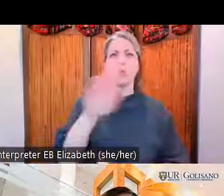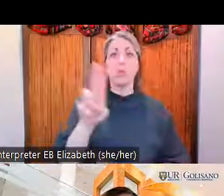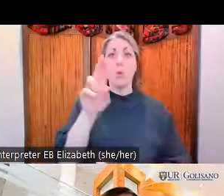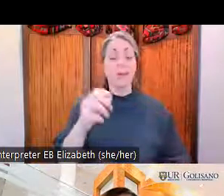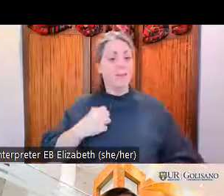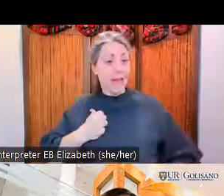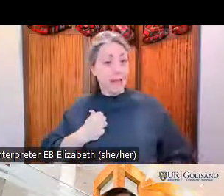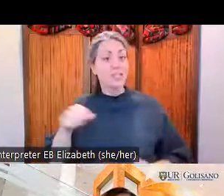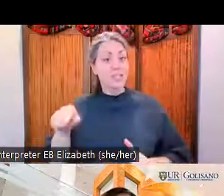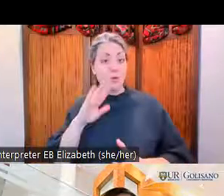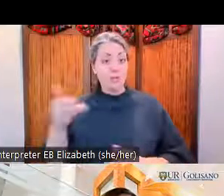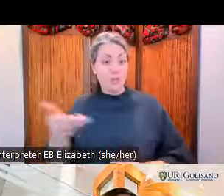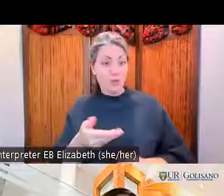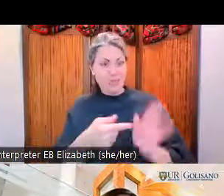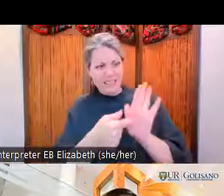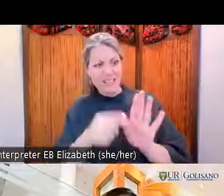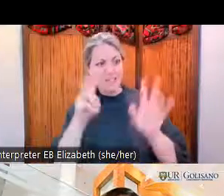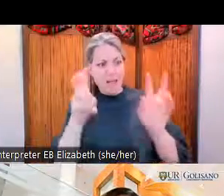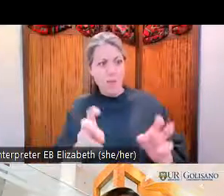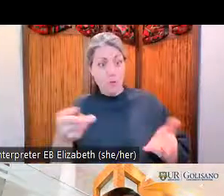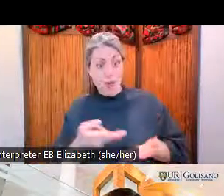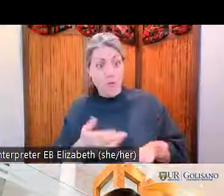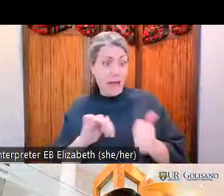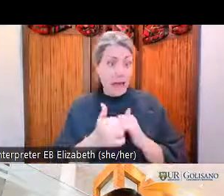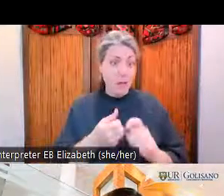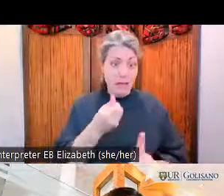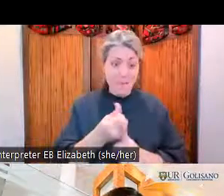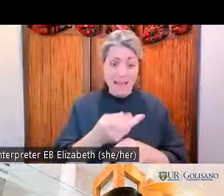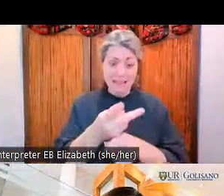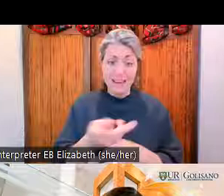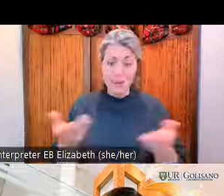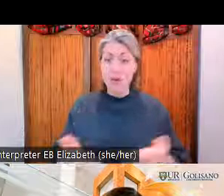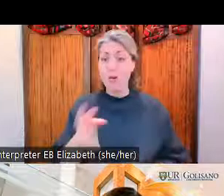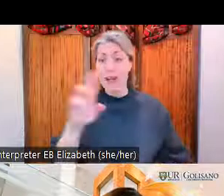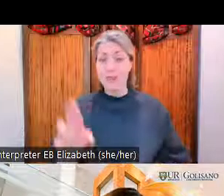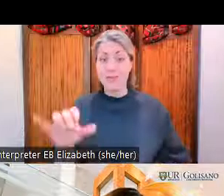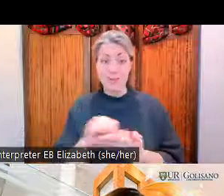today she'll be introducing us to how this work impacts care here in Rochester.